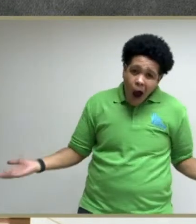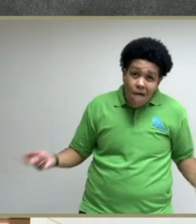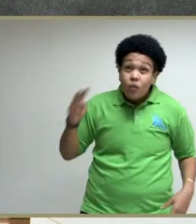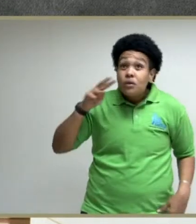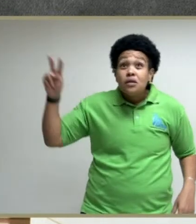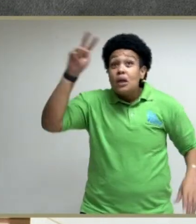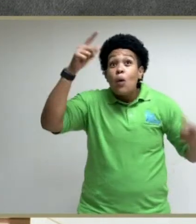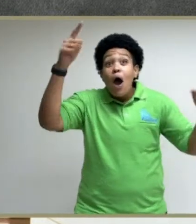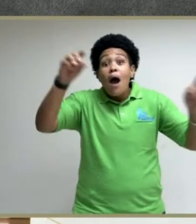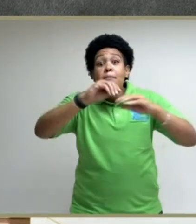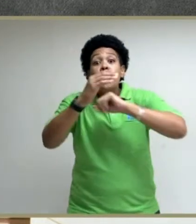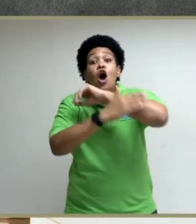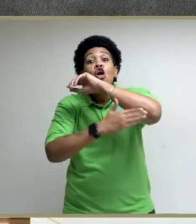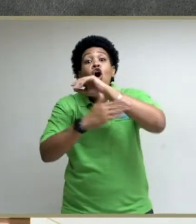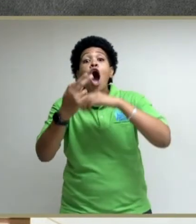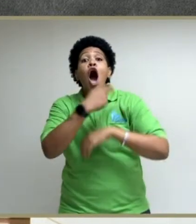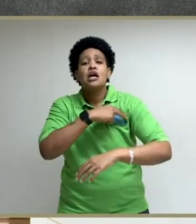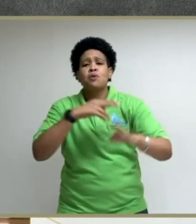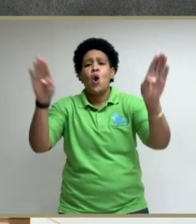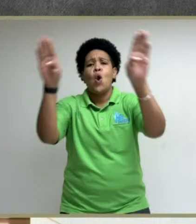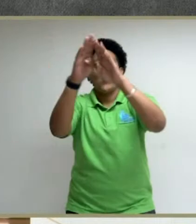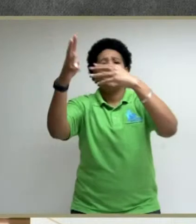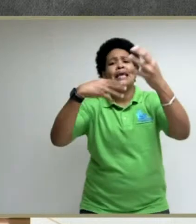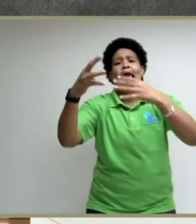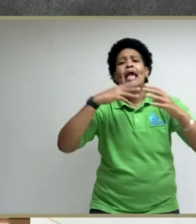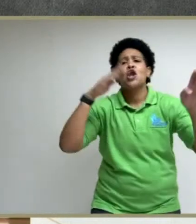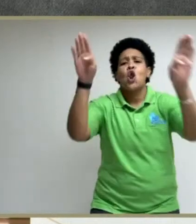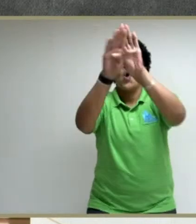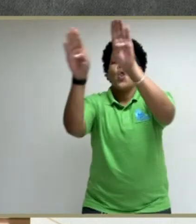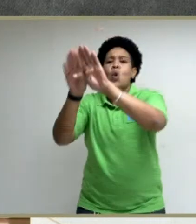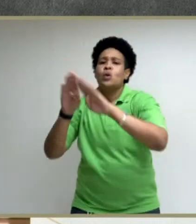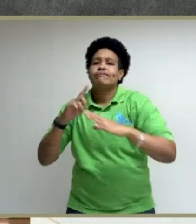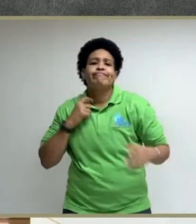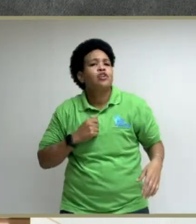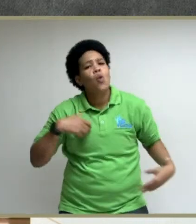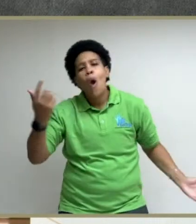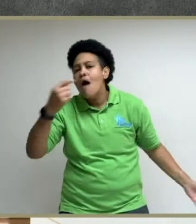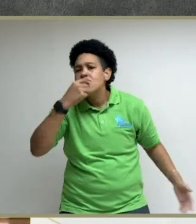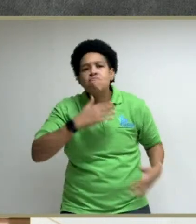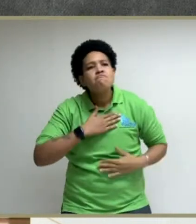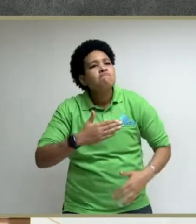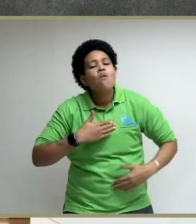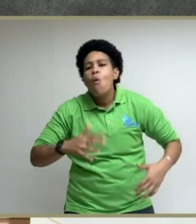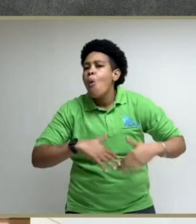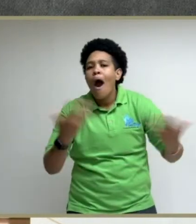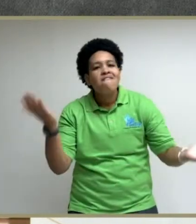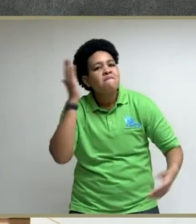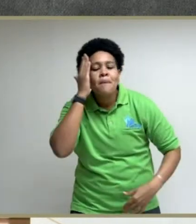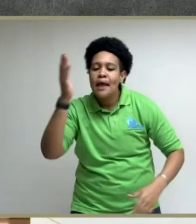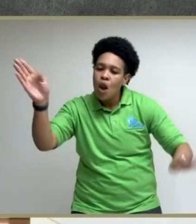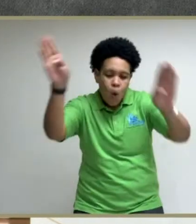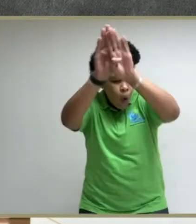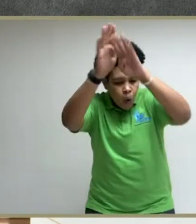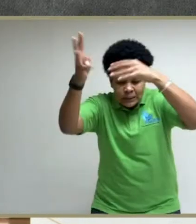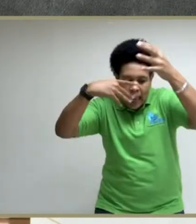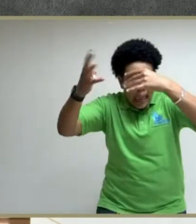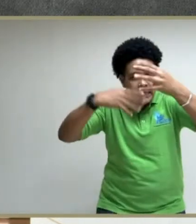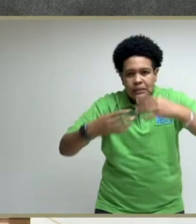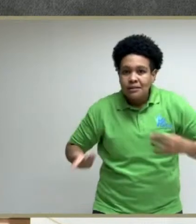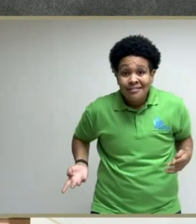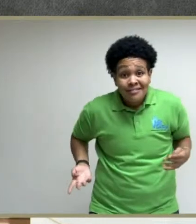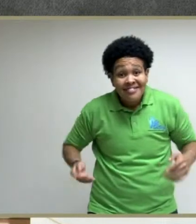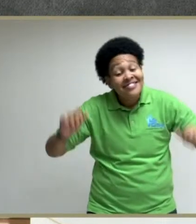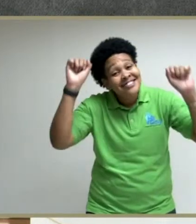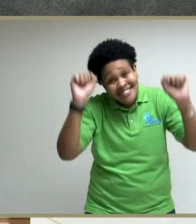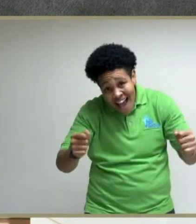Hospitals are closing their gates because they do not have oxygen. They do not have beds. It can happen